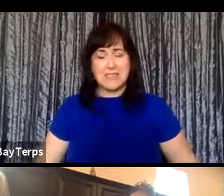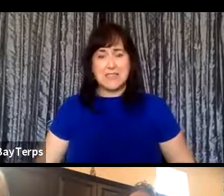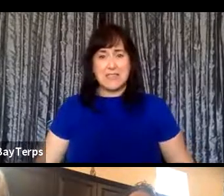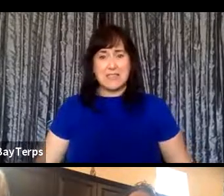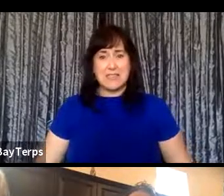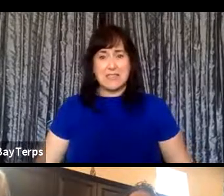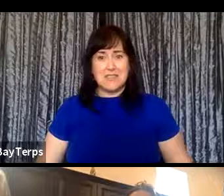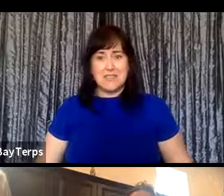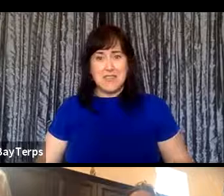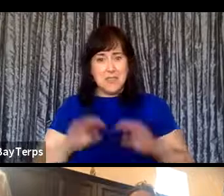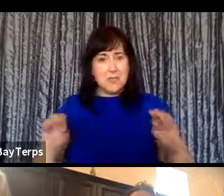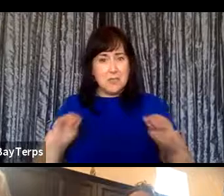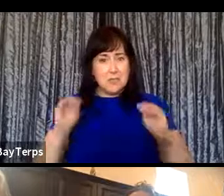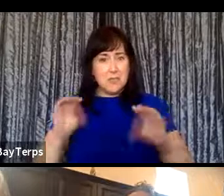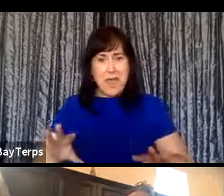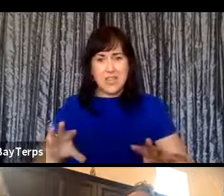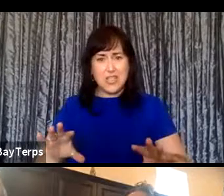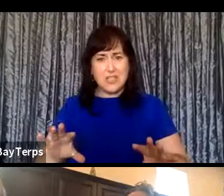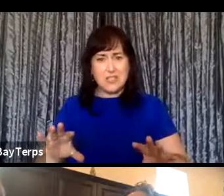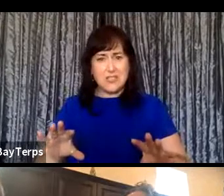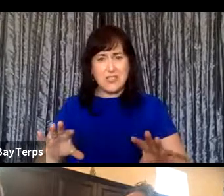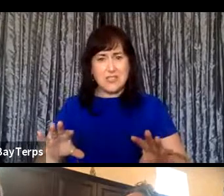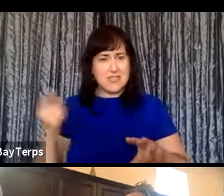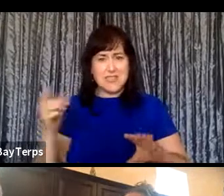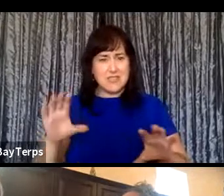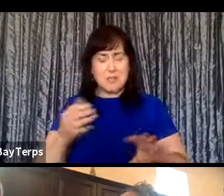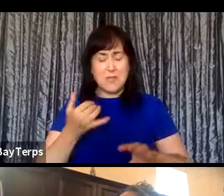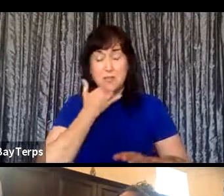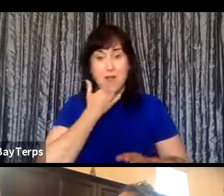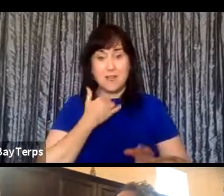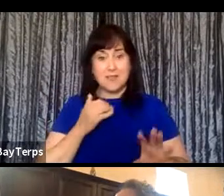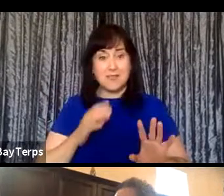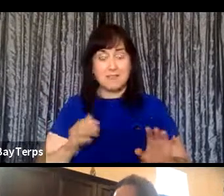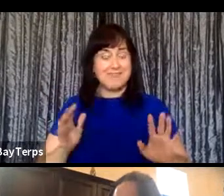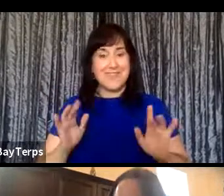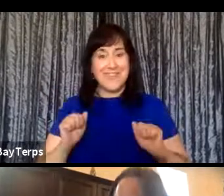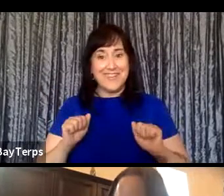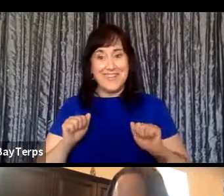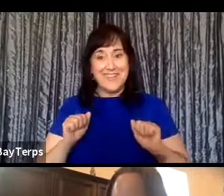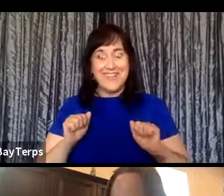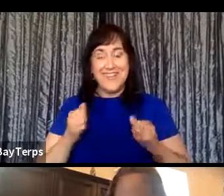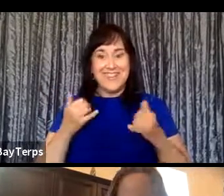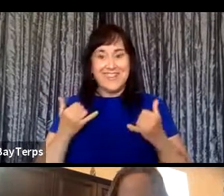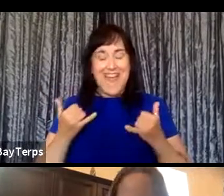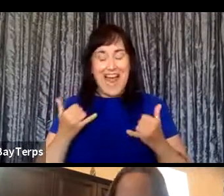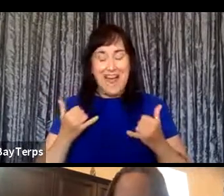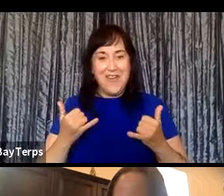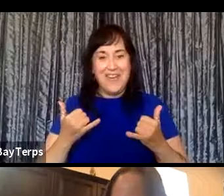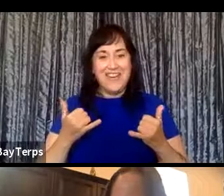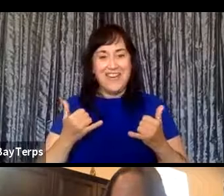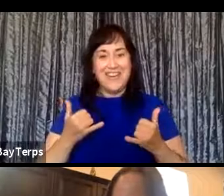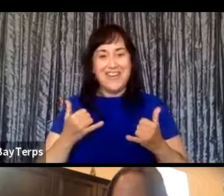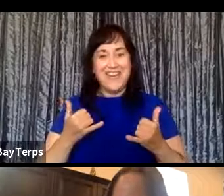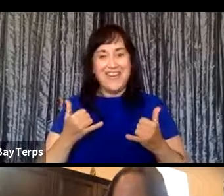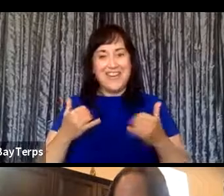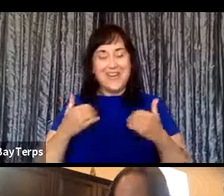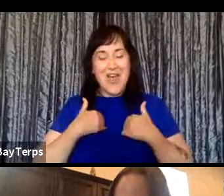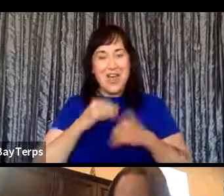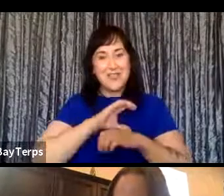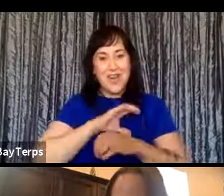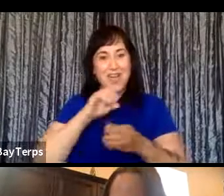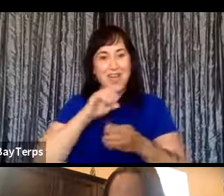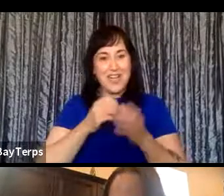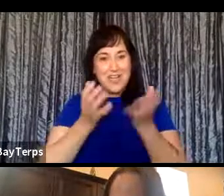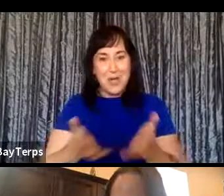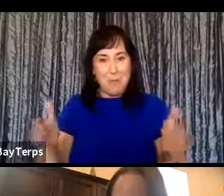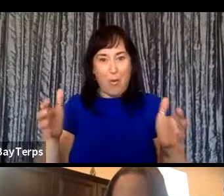no, sorry, I've just done it really badly wrong, Heidi. So either way, what we're going to do now is you've got your chocolate into your bowls. Okay,